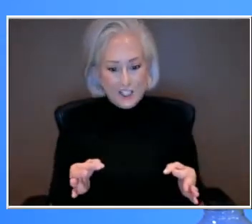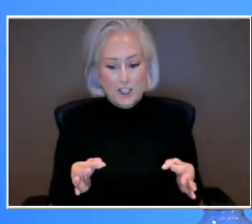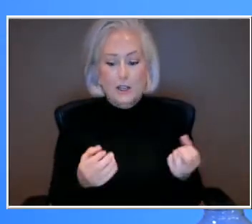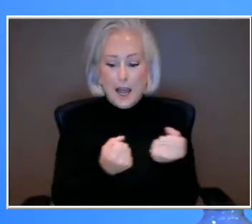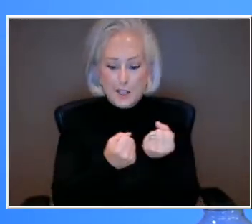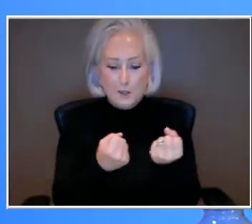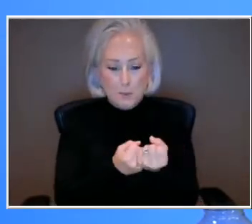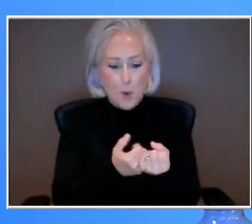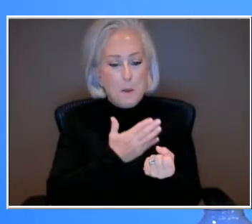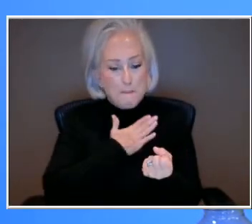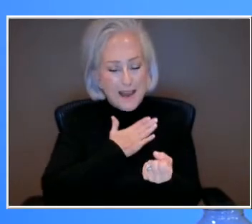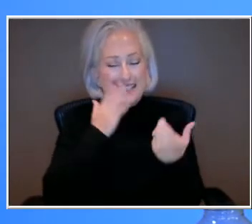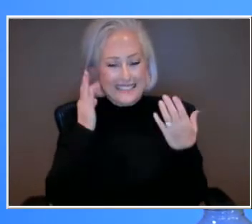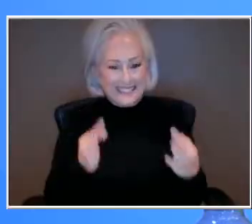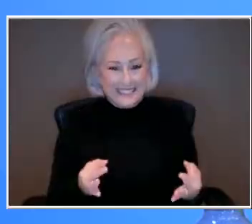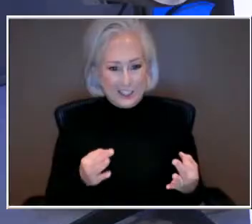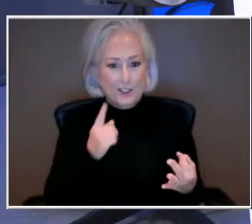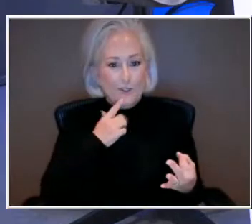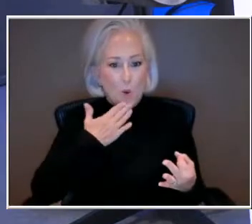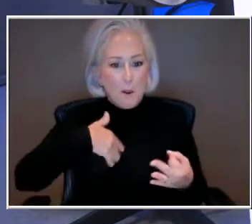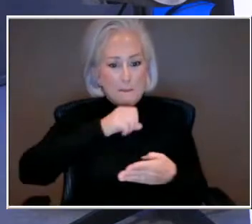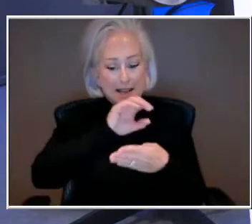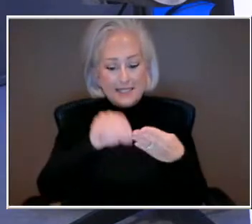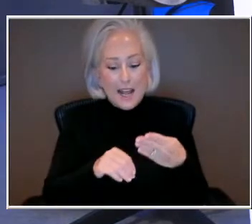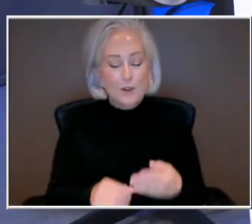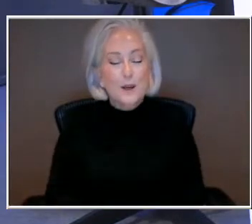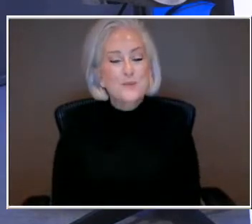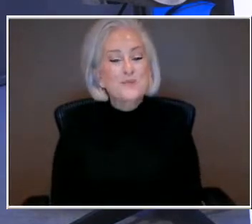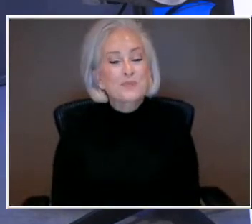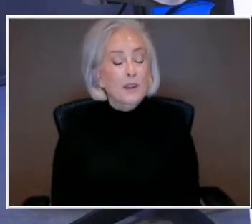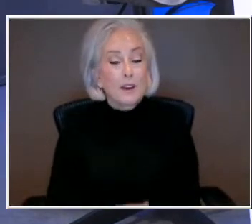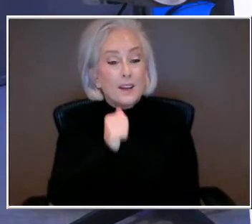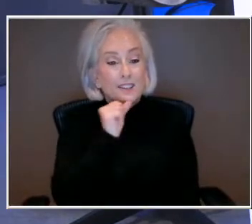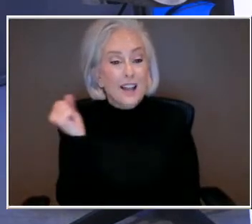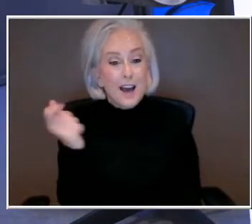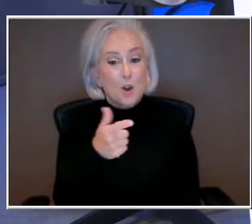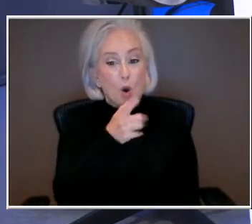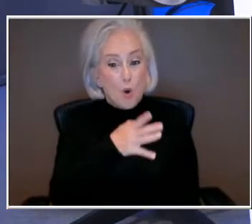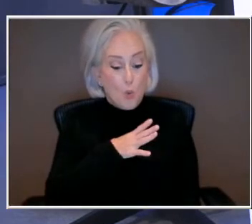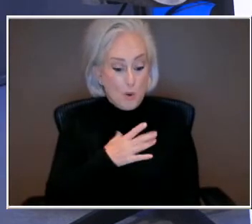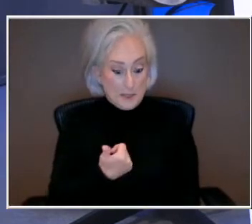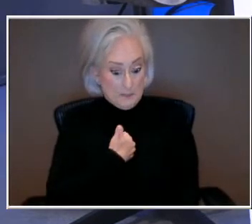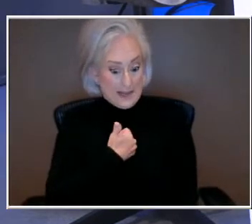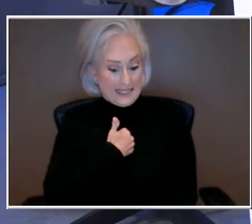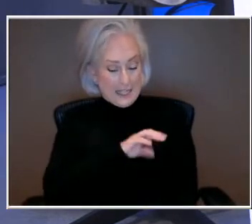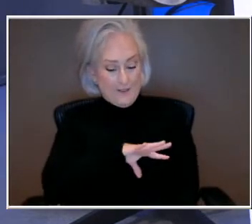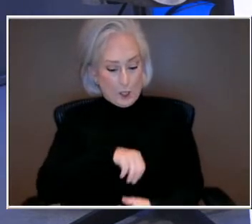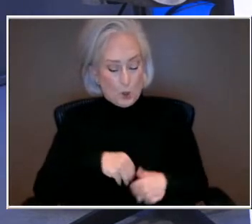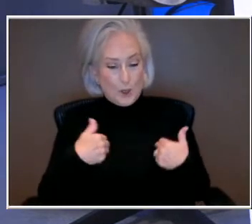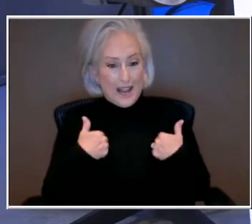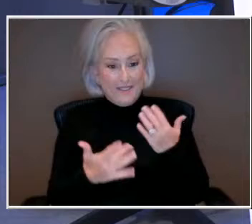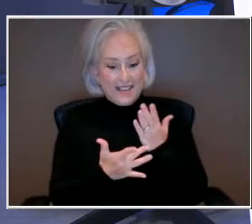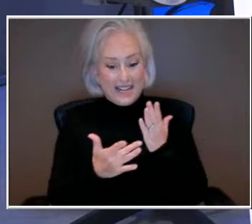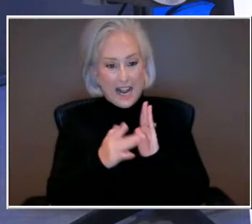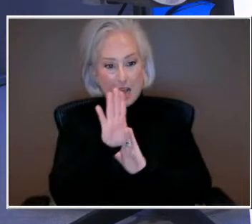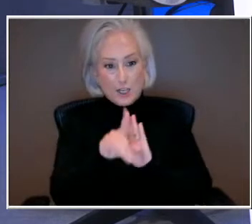my best outcomes in my life. I was going to ask you, not every woman, myself included, has this technology background that you have, a research background.